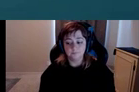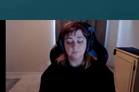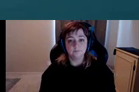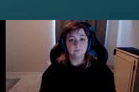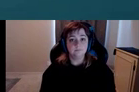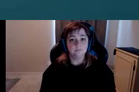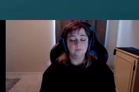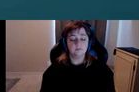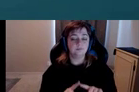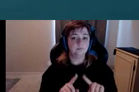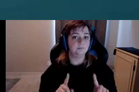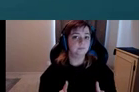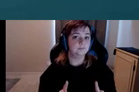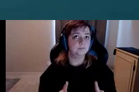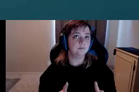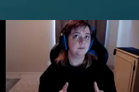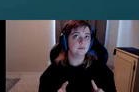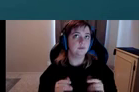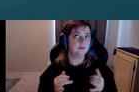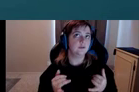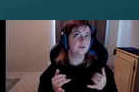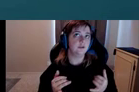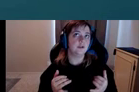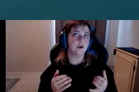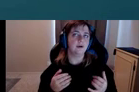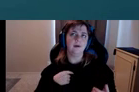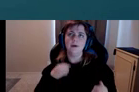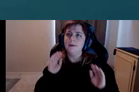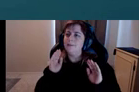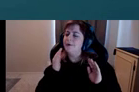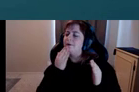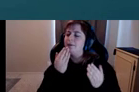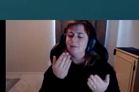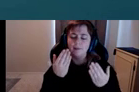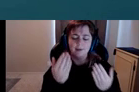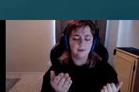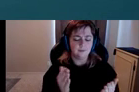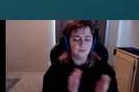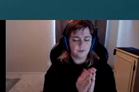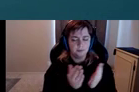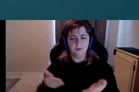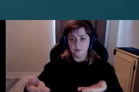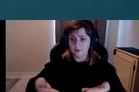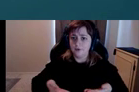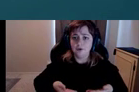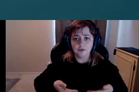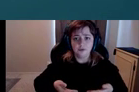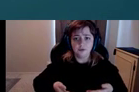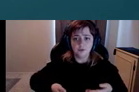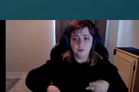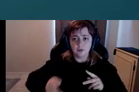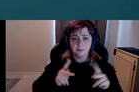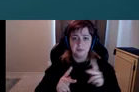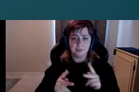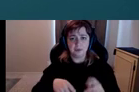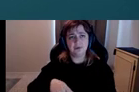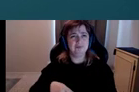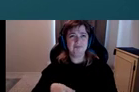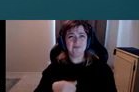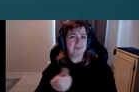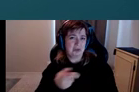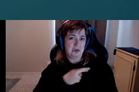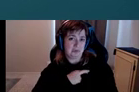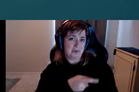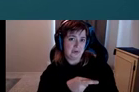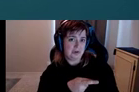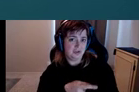But I'm so glad that it is introducing people to people of a different religion that they might not have